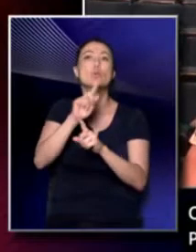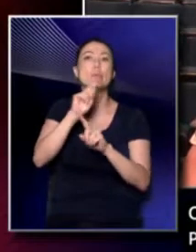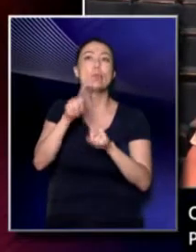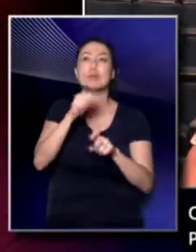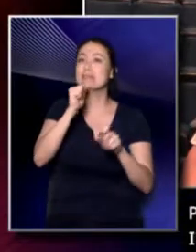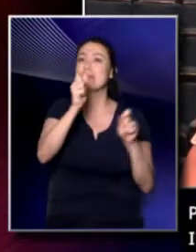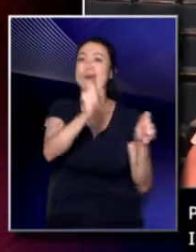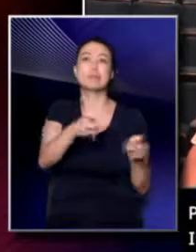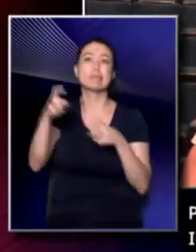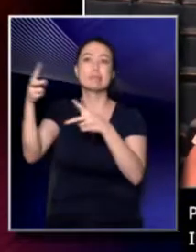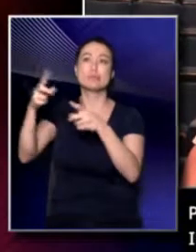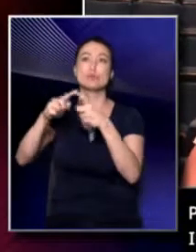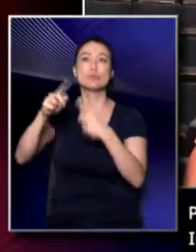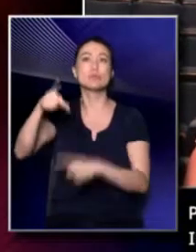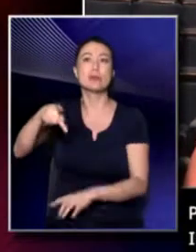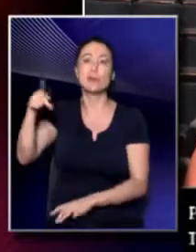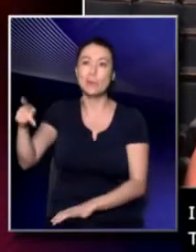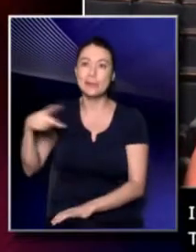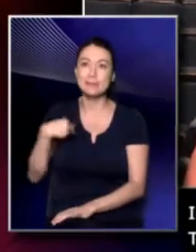the PowerPoint slides.